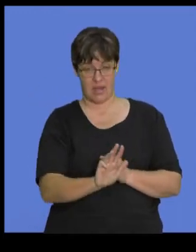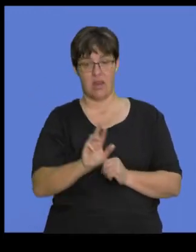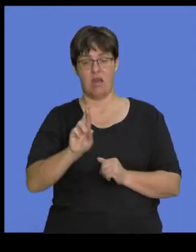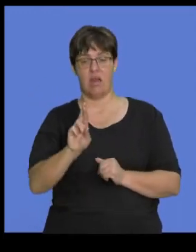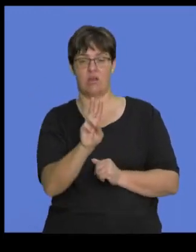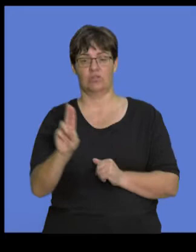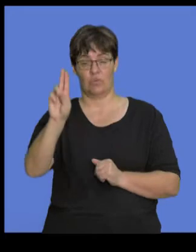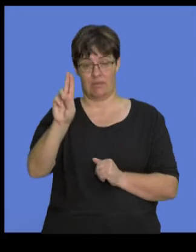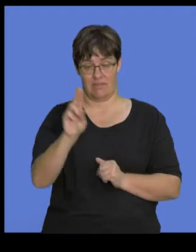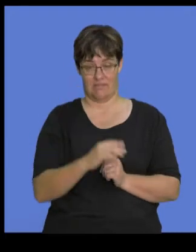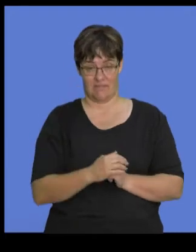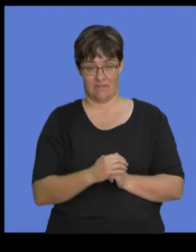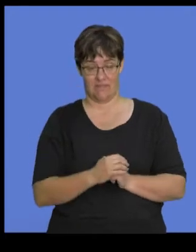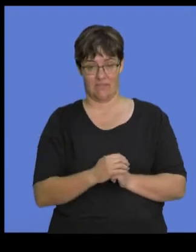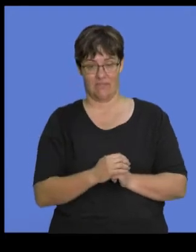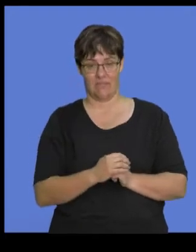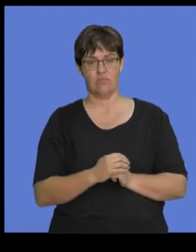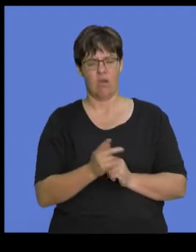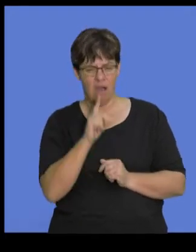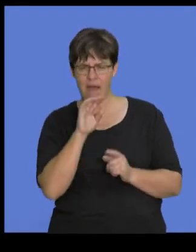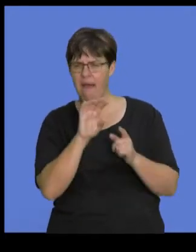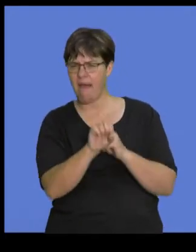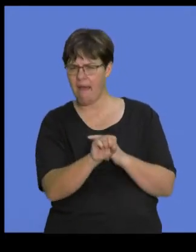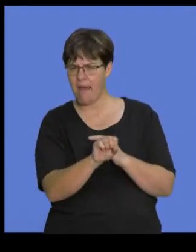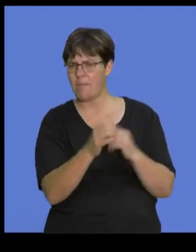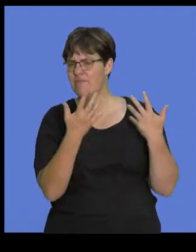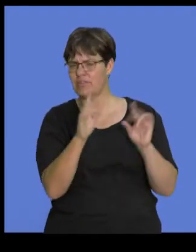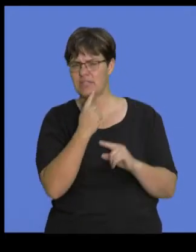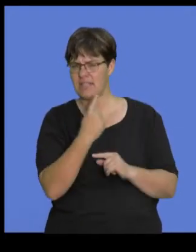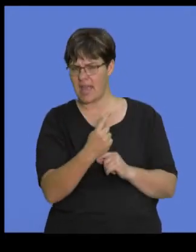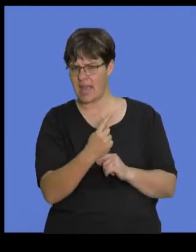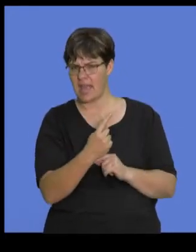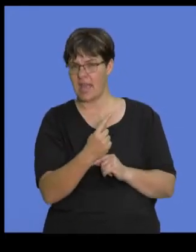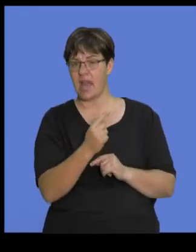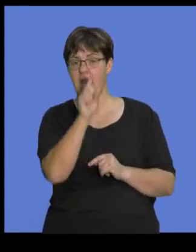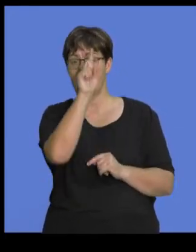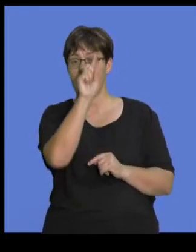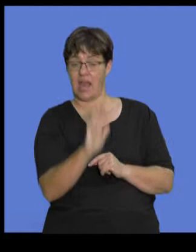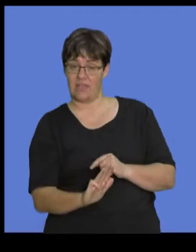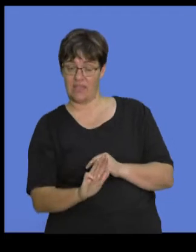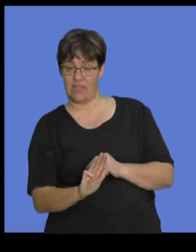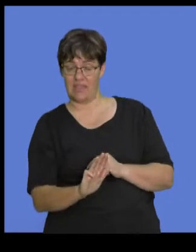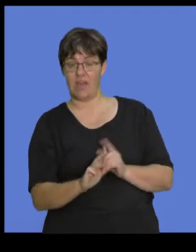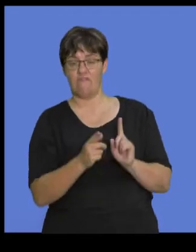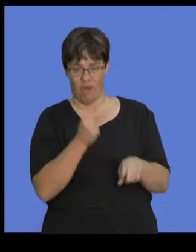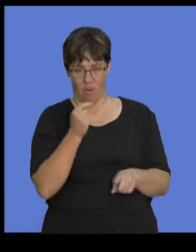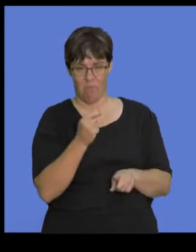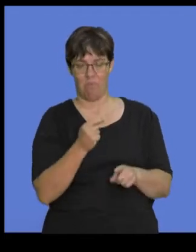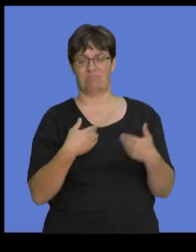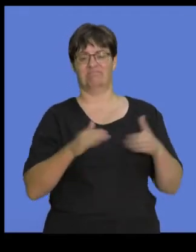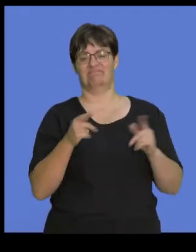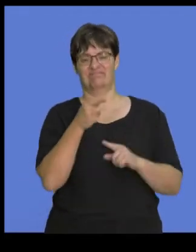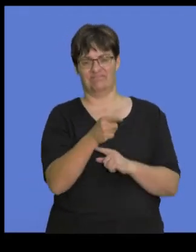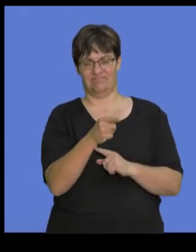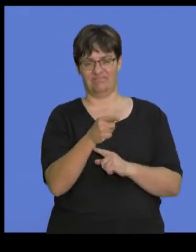r squared, okay? So I think we're onto something here. We already say it's a ninth of the original